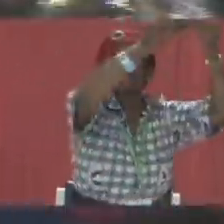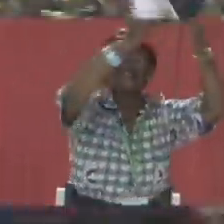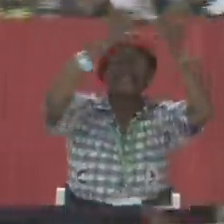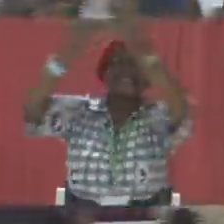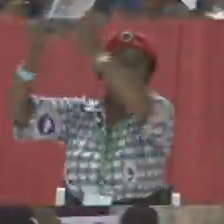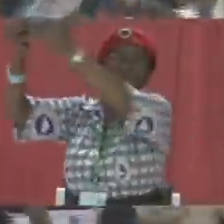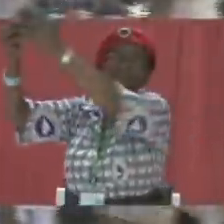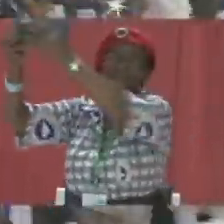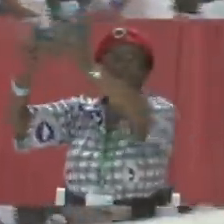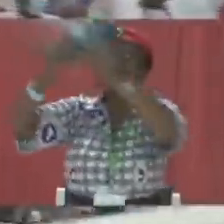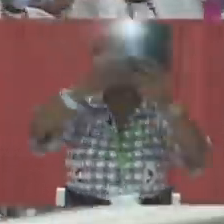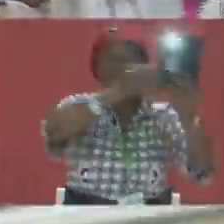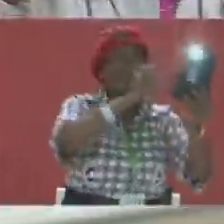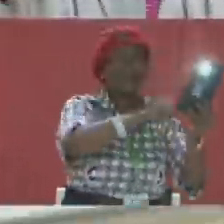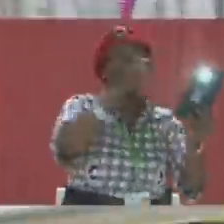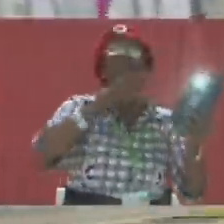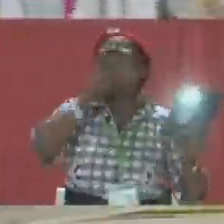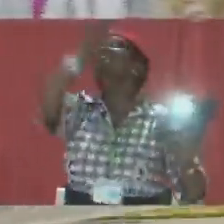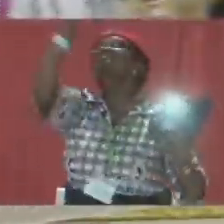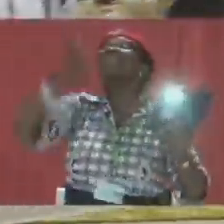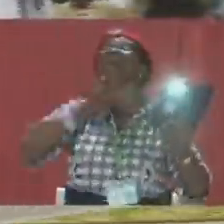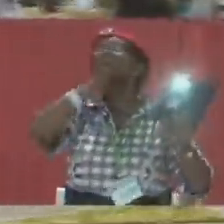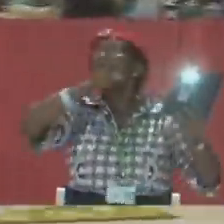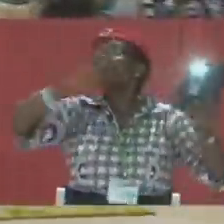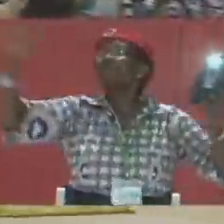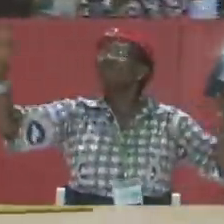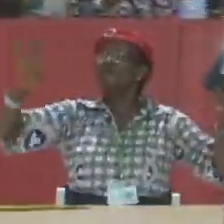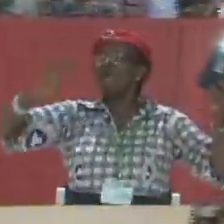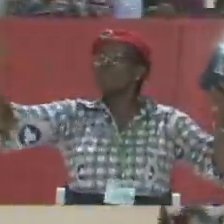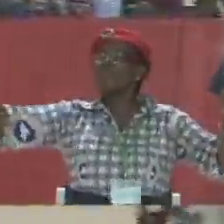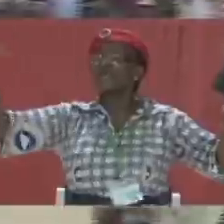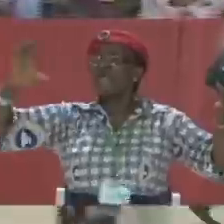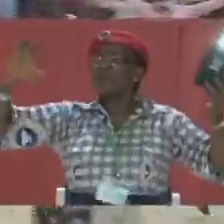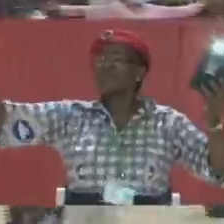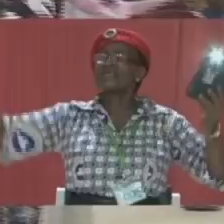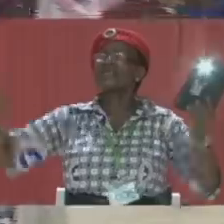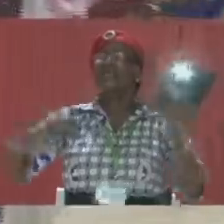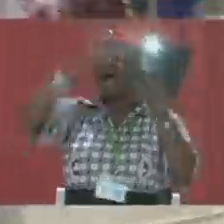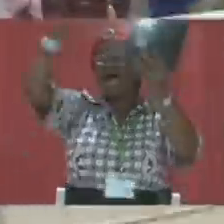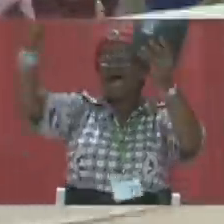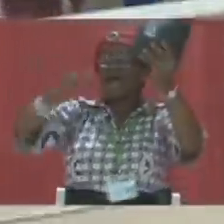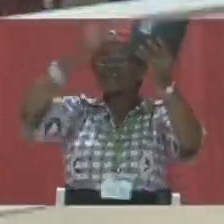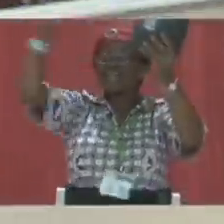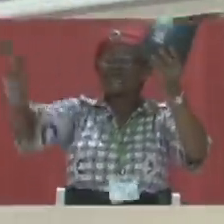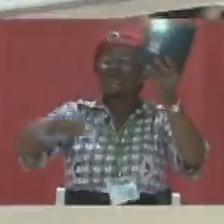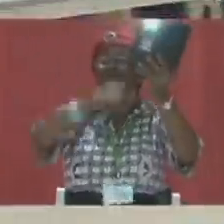And then shout a big, big, big hallelujah. Hey,